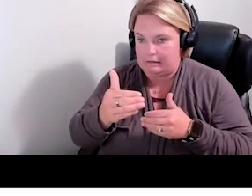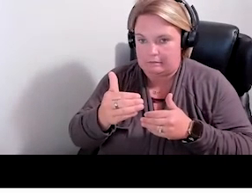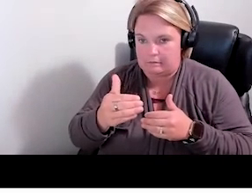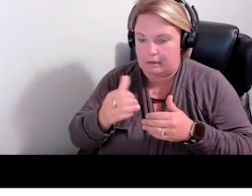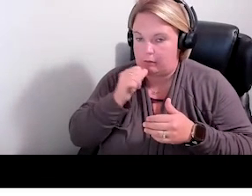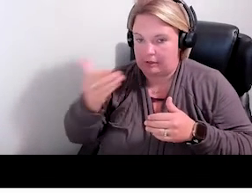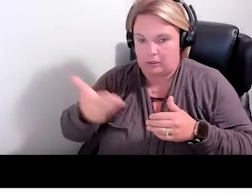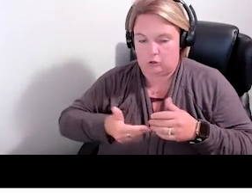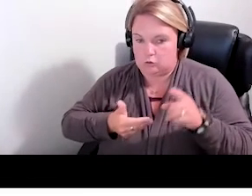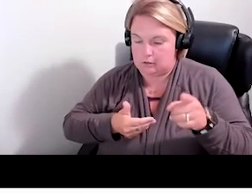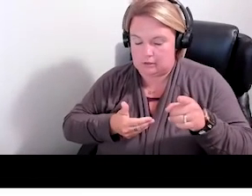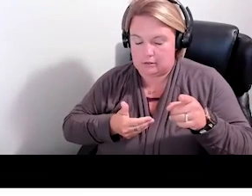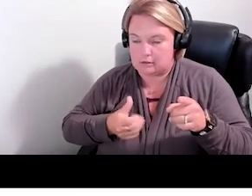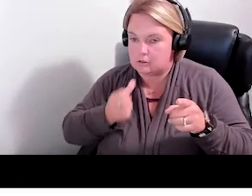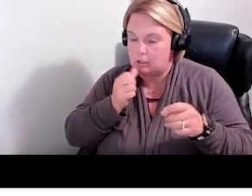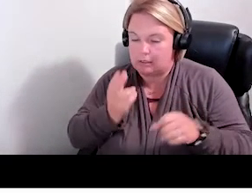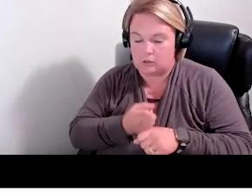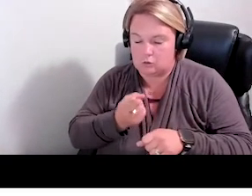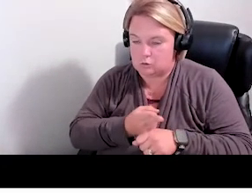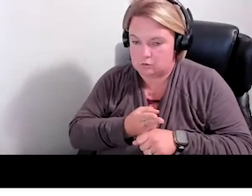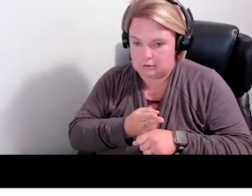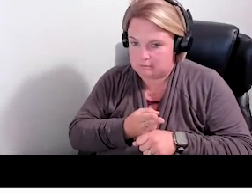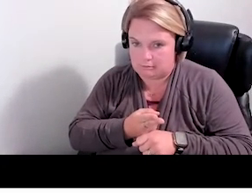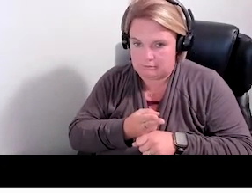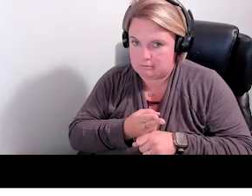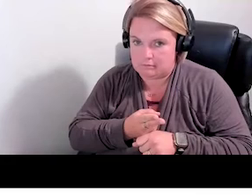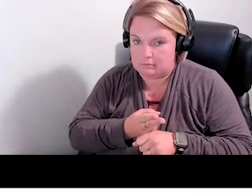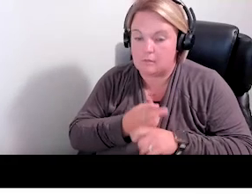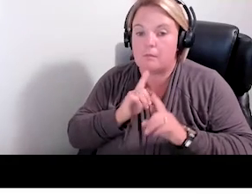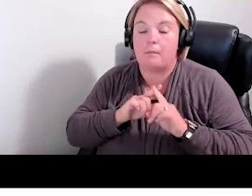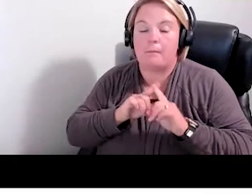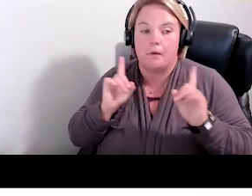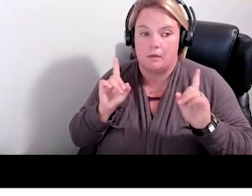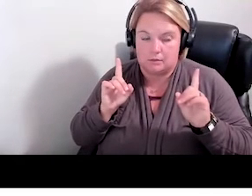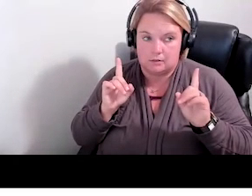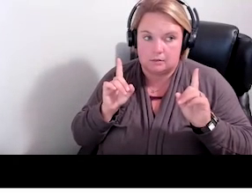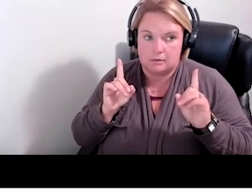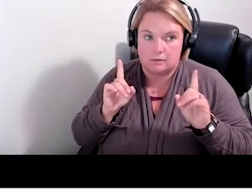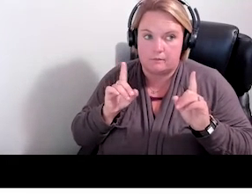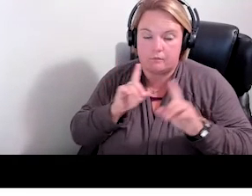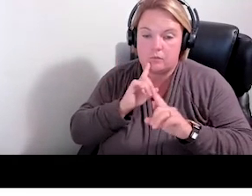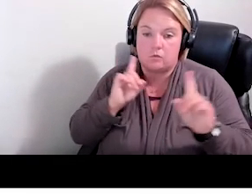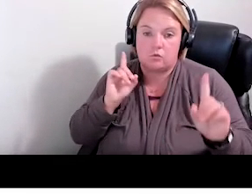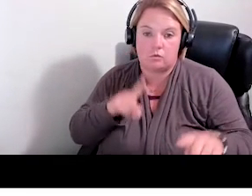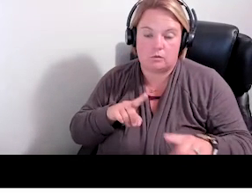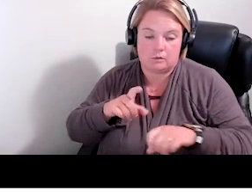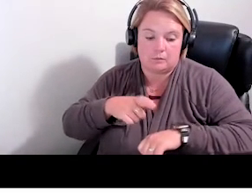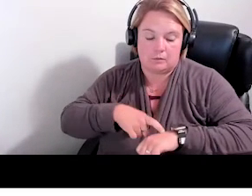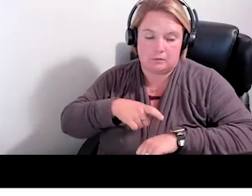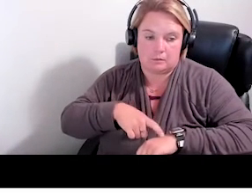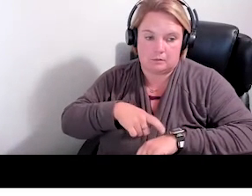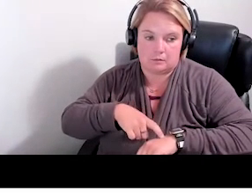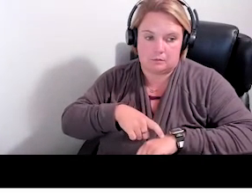before, and I don't know how to use it. Okay. But for the response time, if